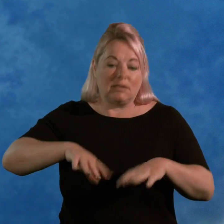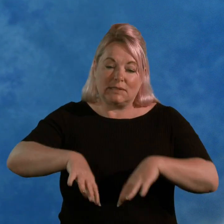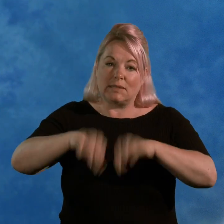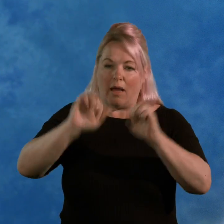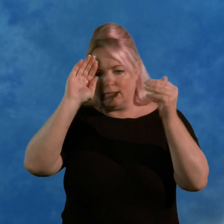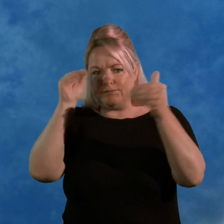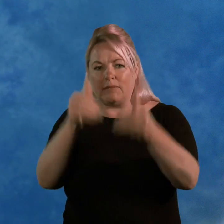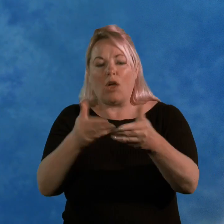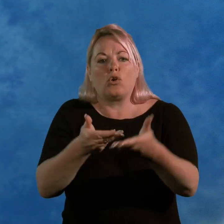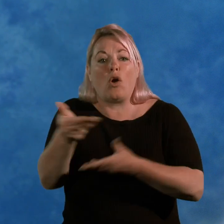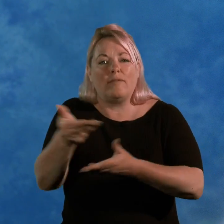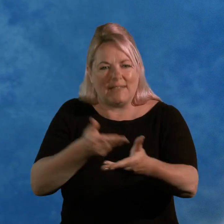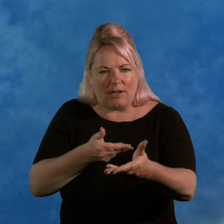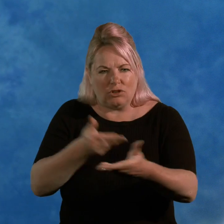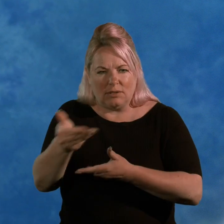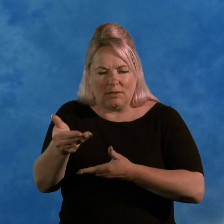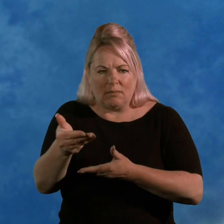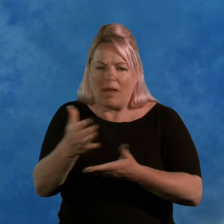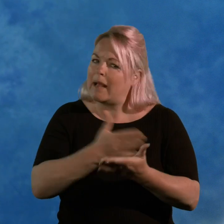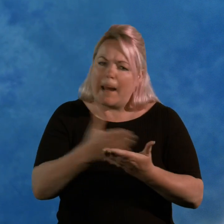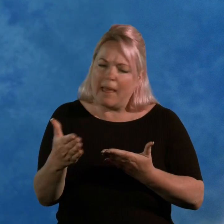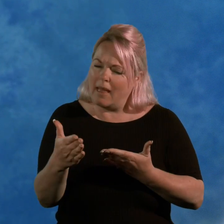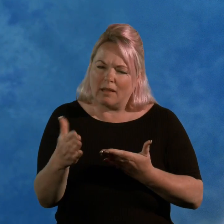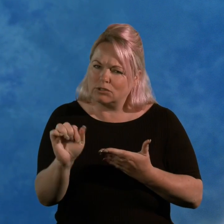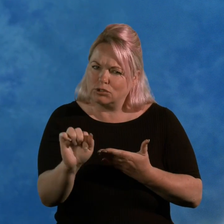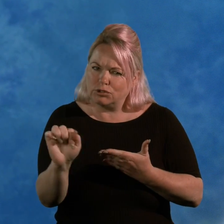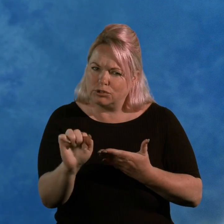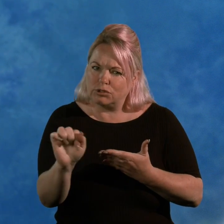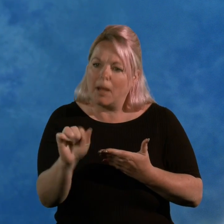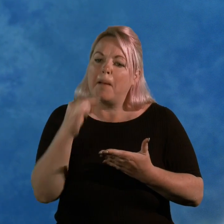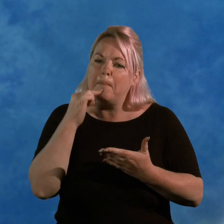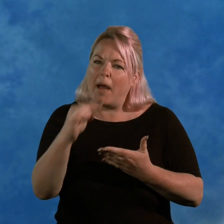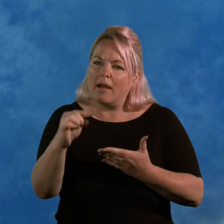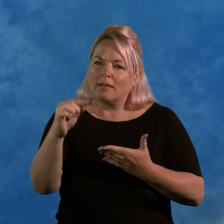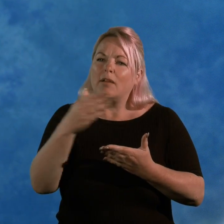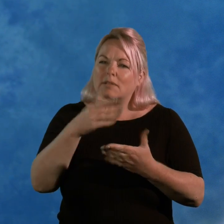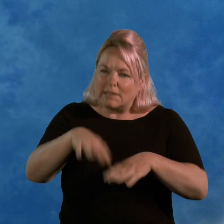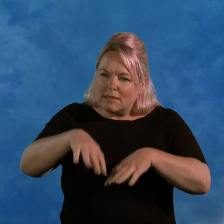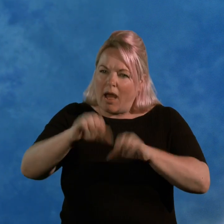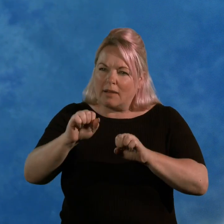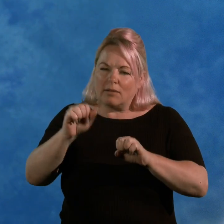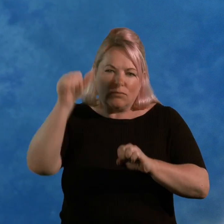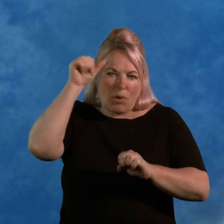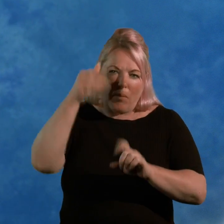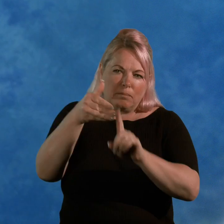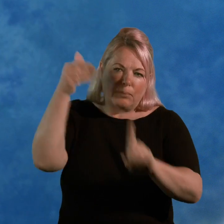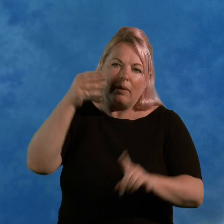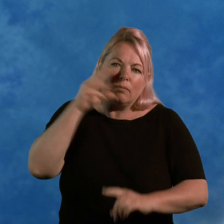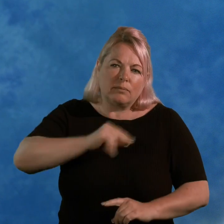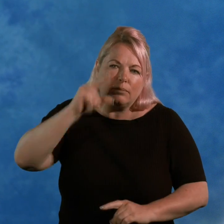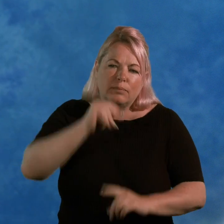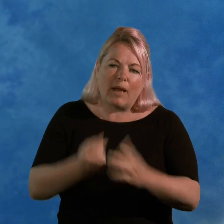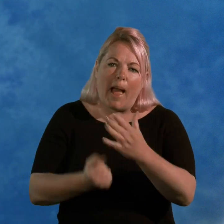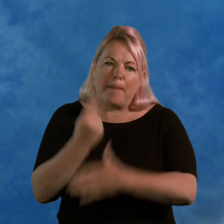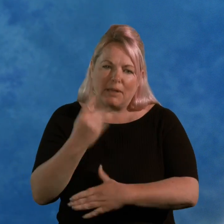conversation, not very clearly, but clearly enough that I knew things were happening. After about